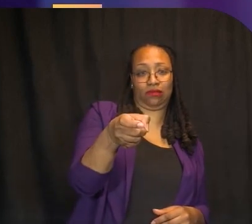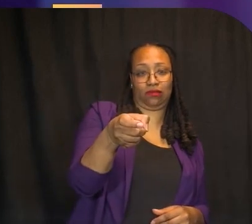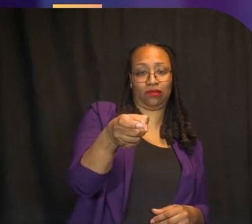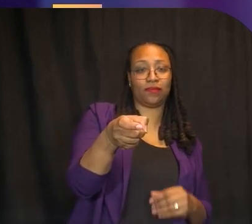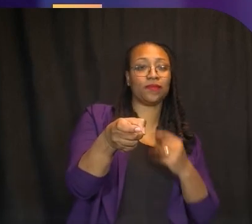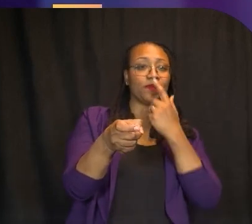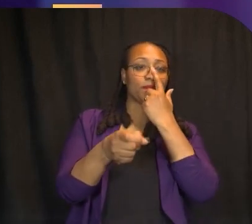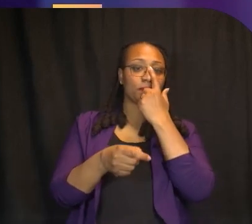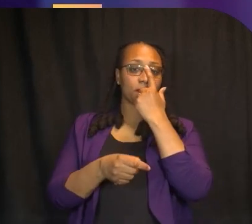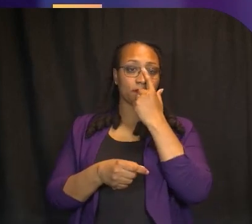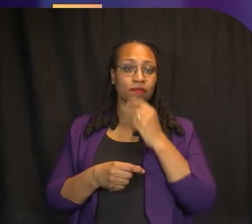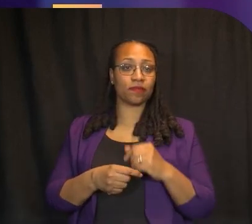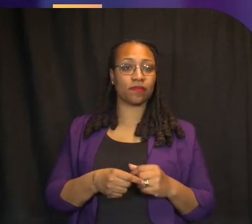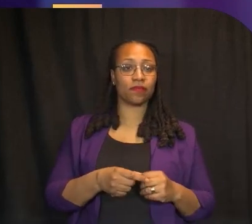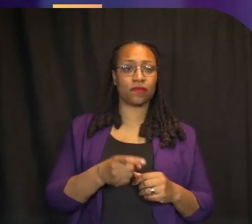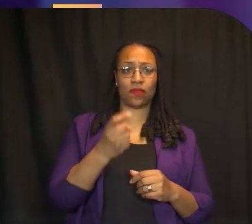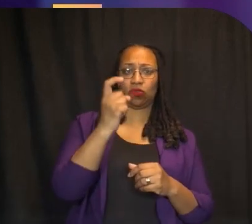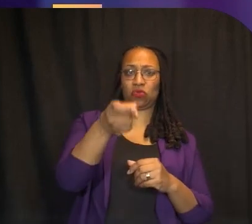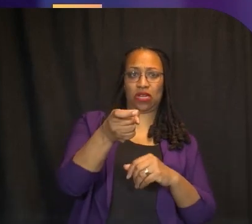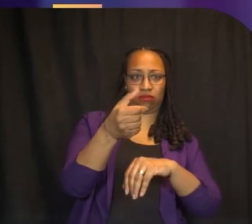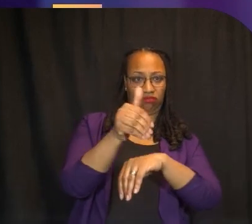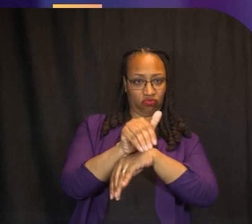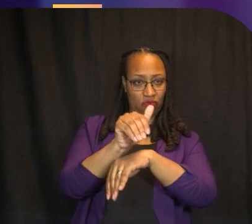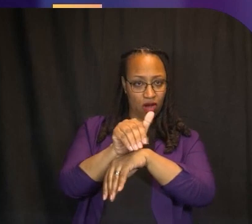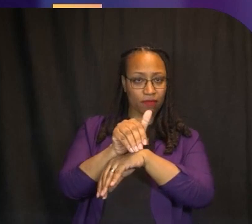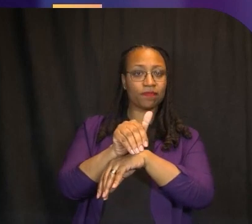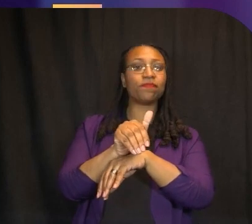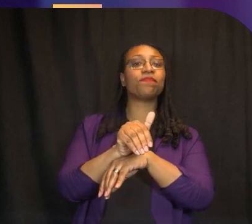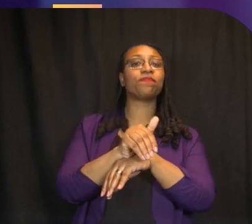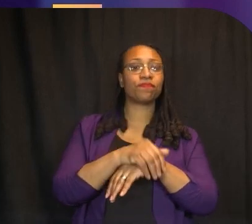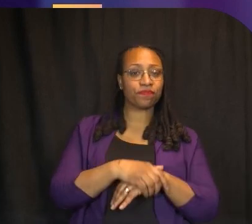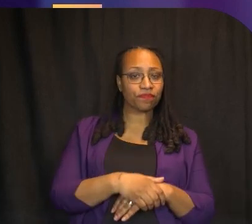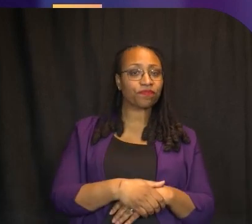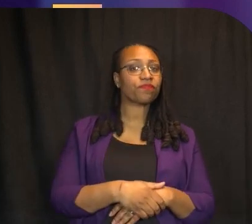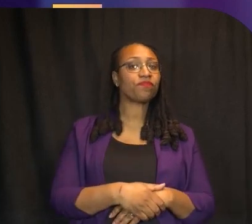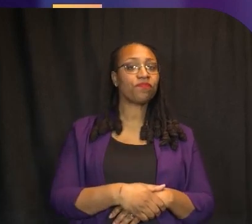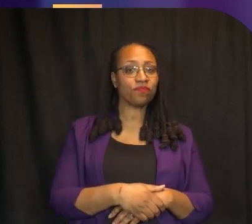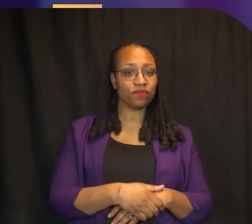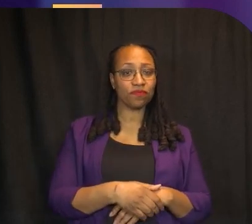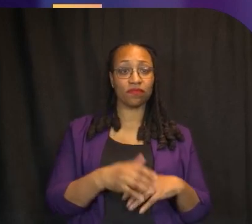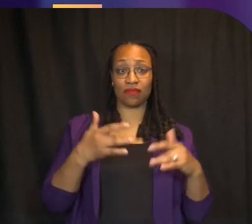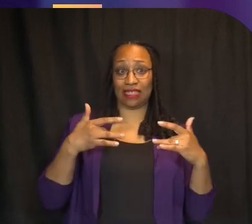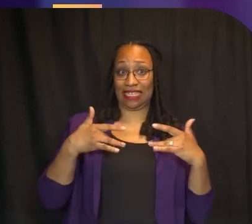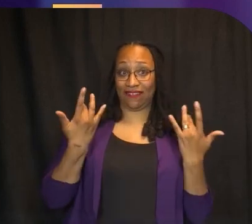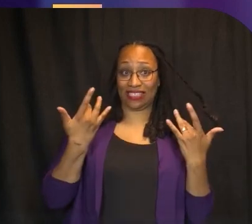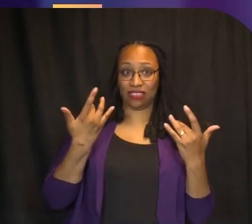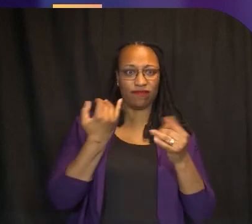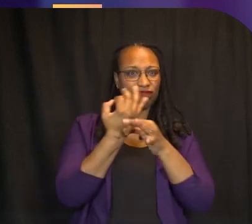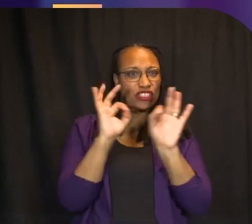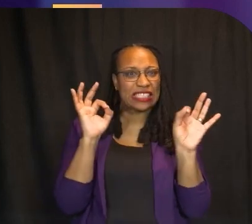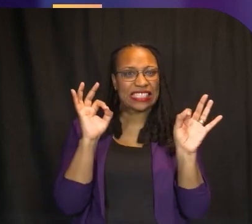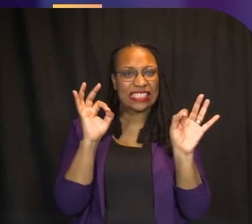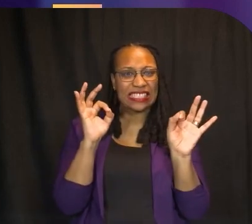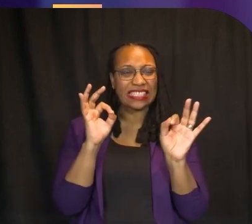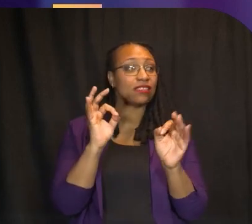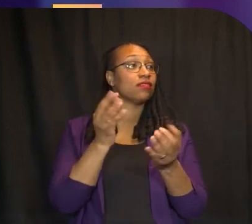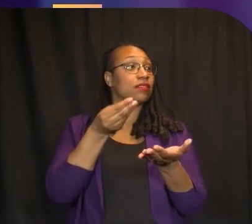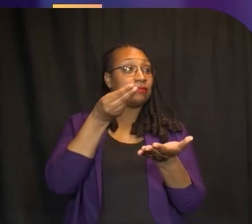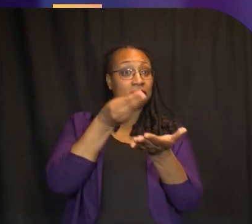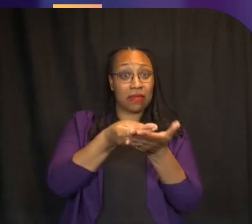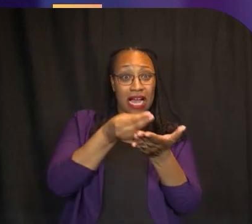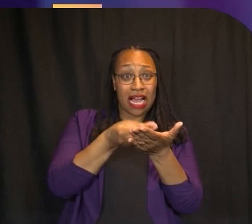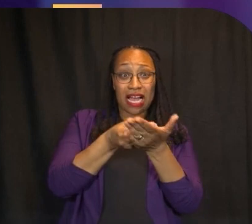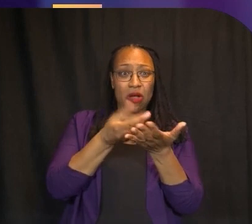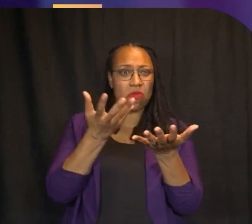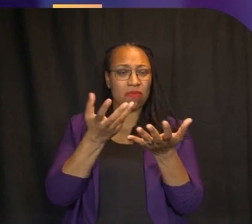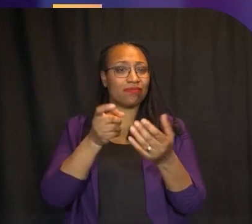are very proud of. Your dollars, no matter the size, will support our small but committed team. Now we are excited